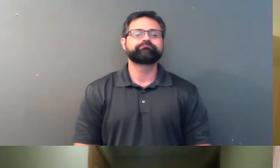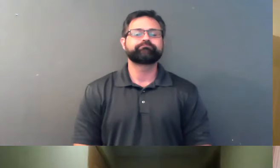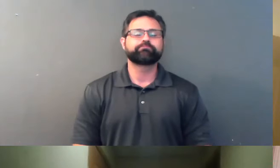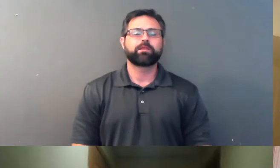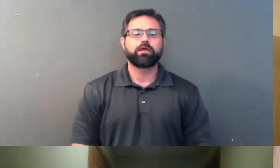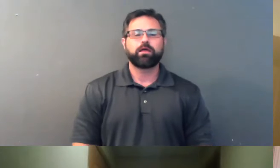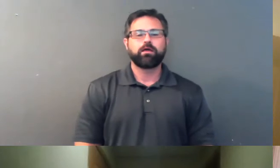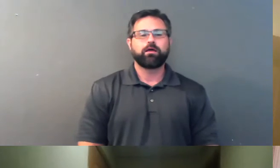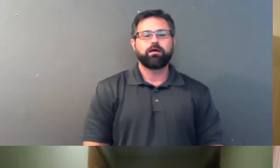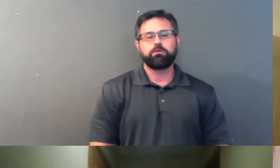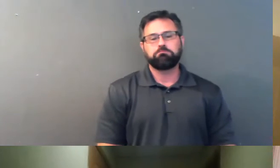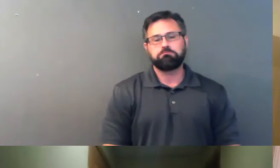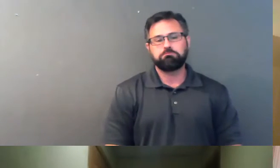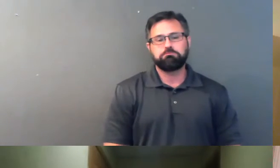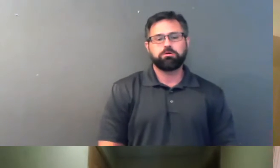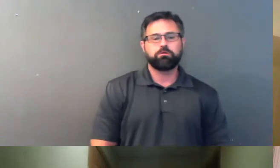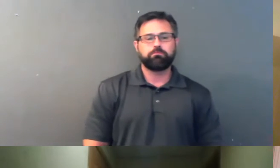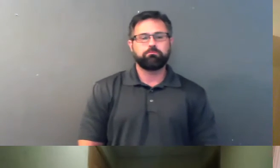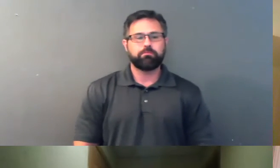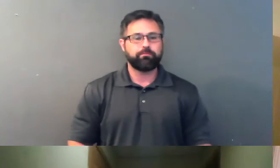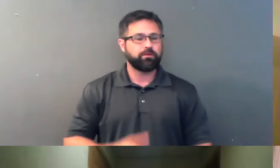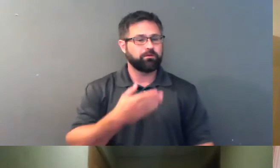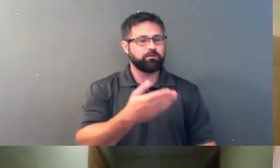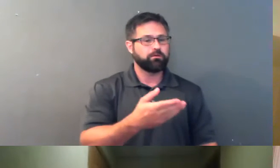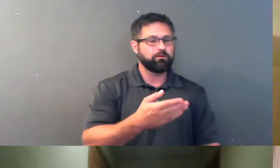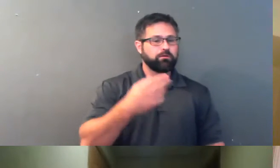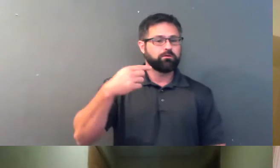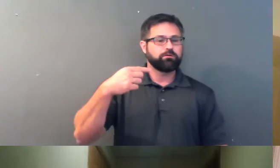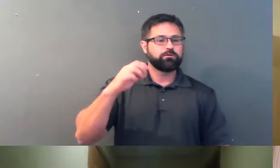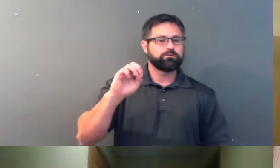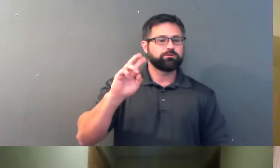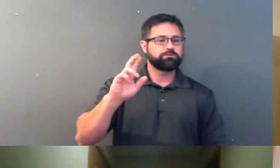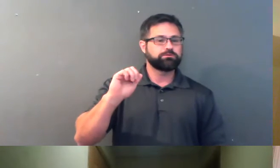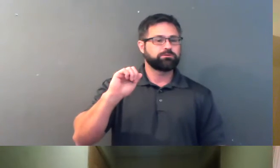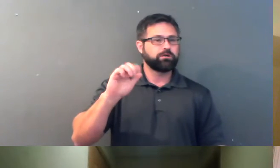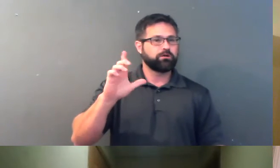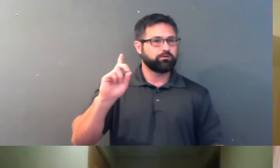Could I have Gerald, would you go first again?